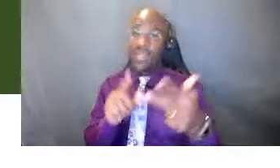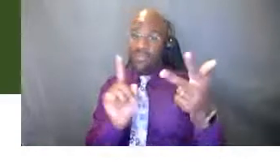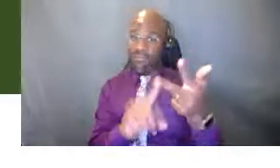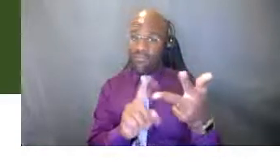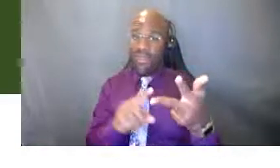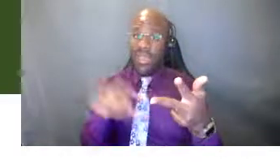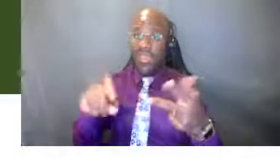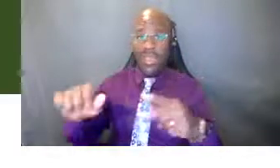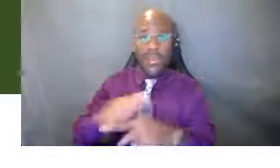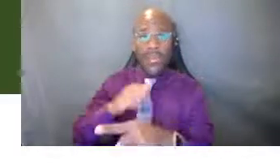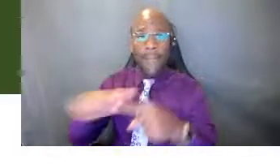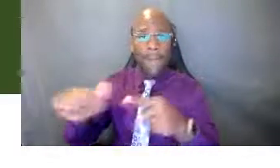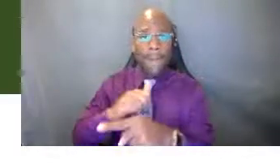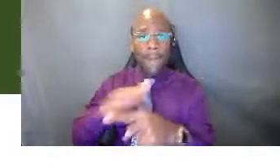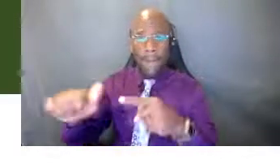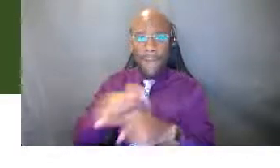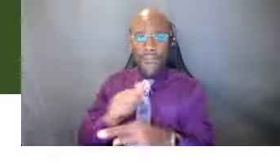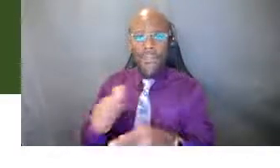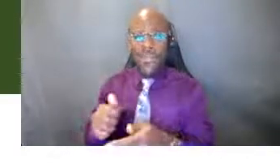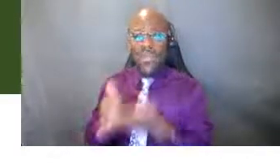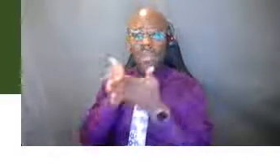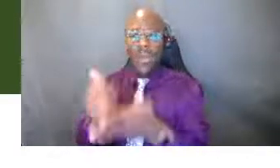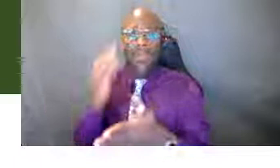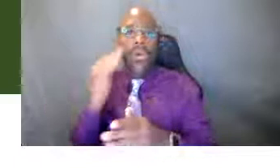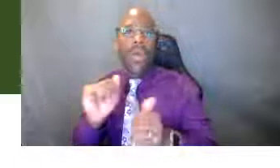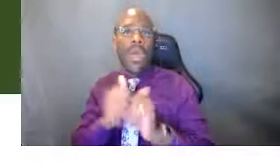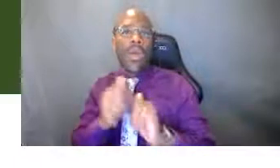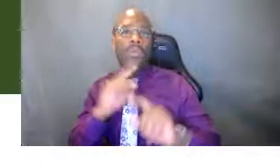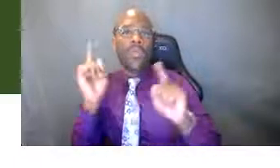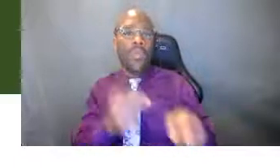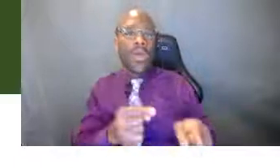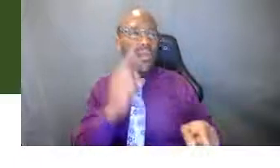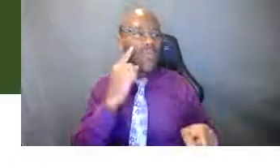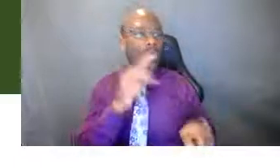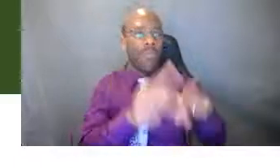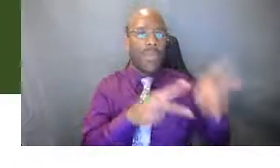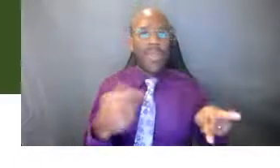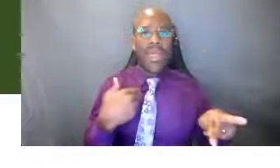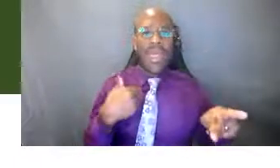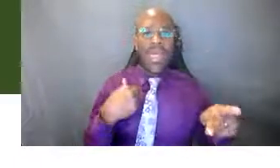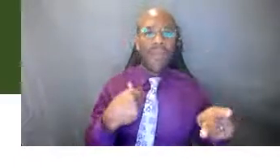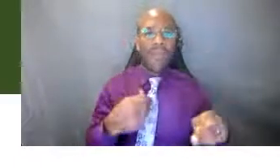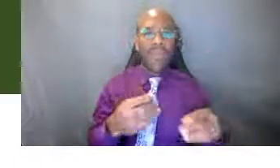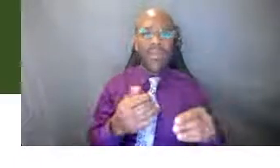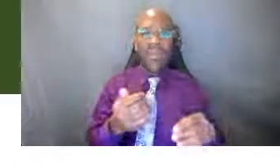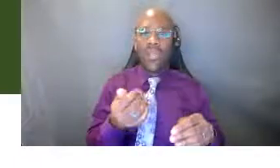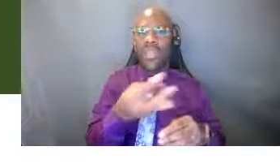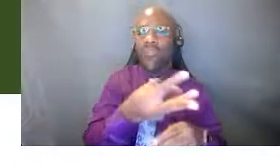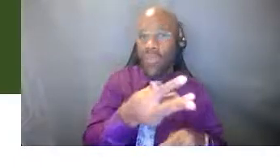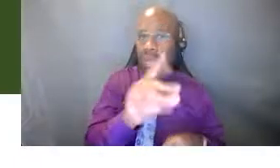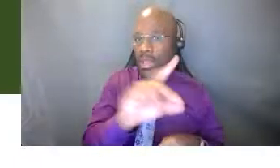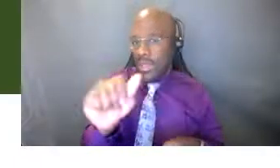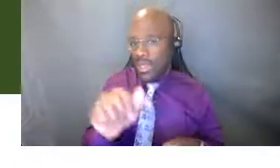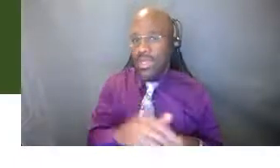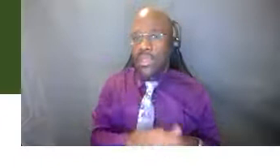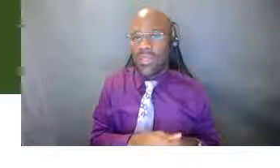co-occurring disabilities that may have an intellectual developmental disability as well